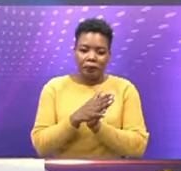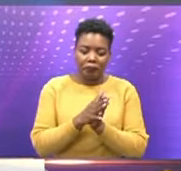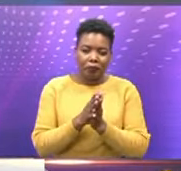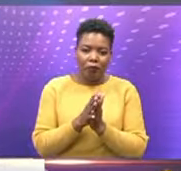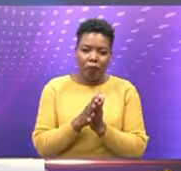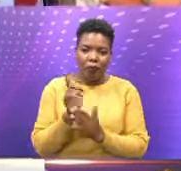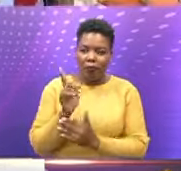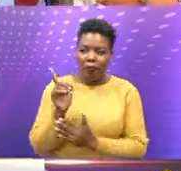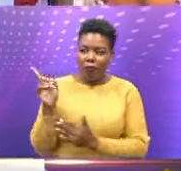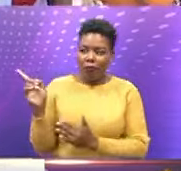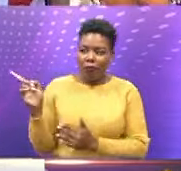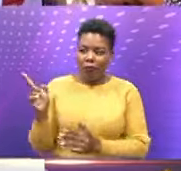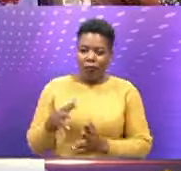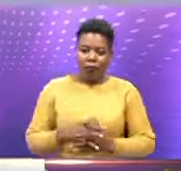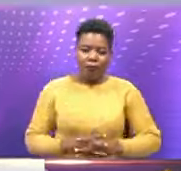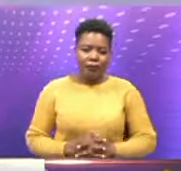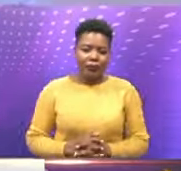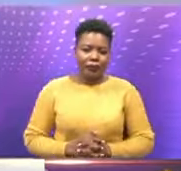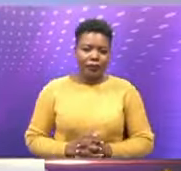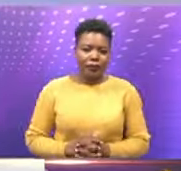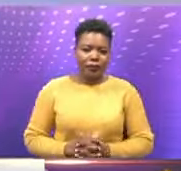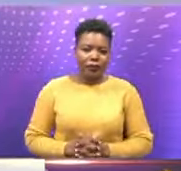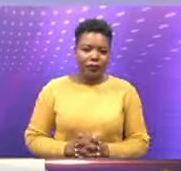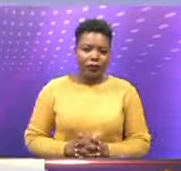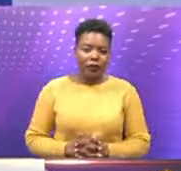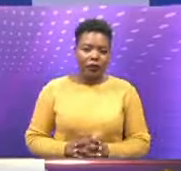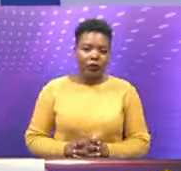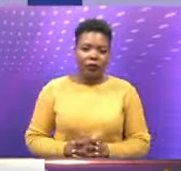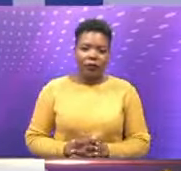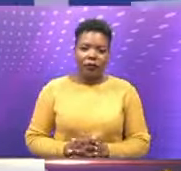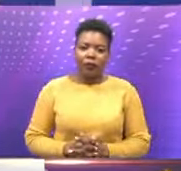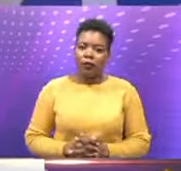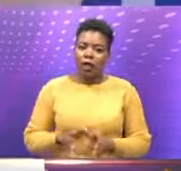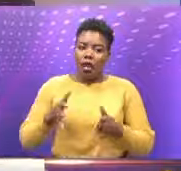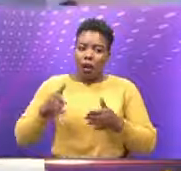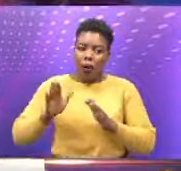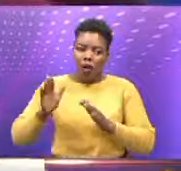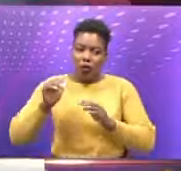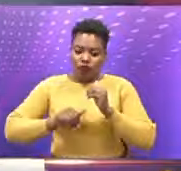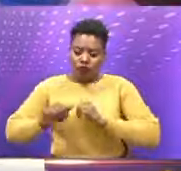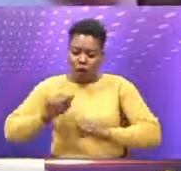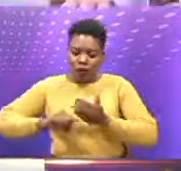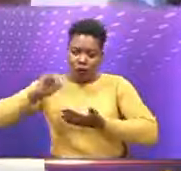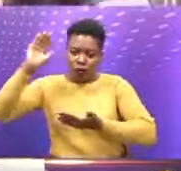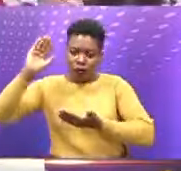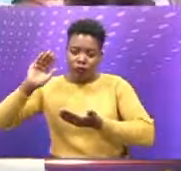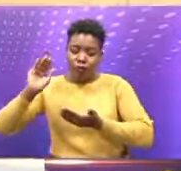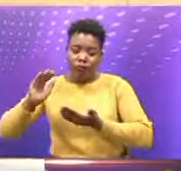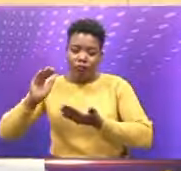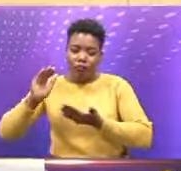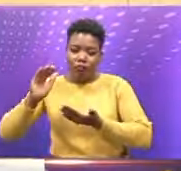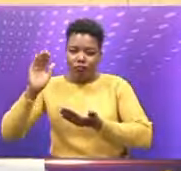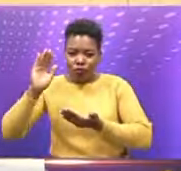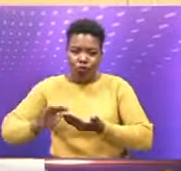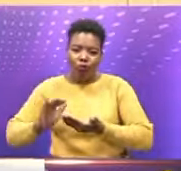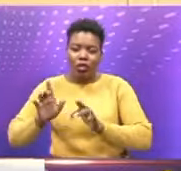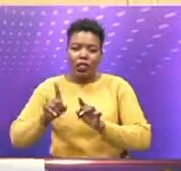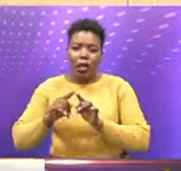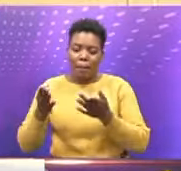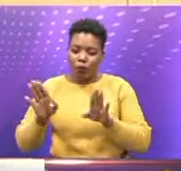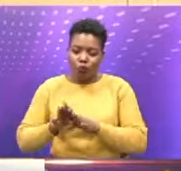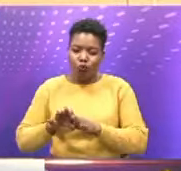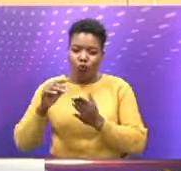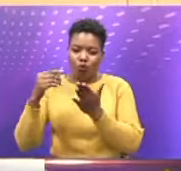ler. E okenge mar tieko ng'anyo mag lakteche ma osenyono ndalo 50, Doho mochung' ne weche mag